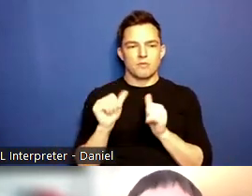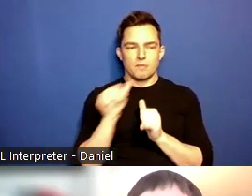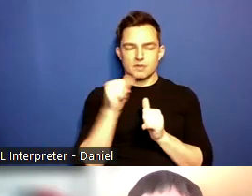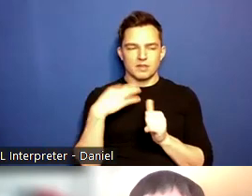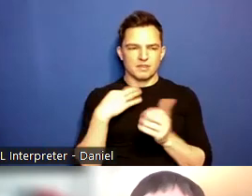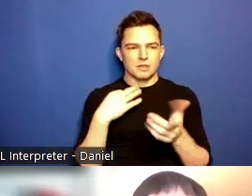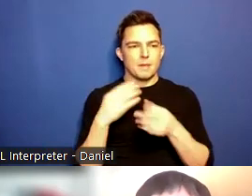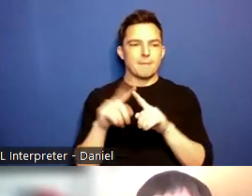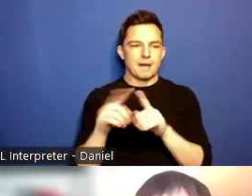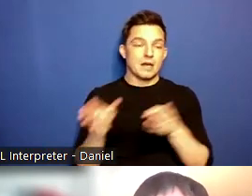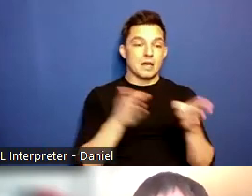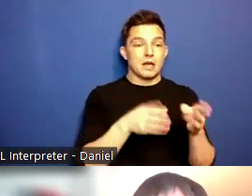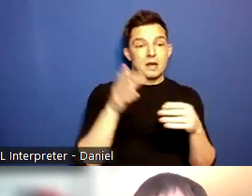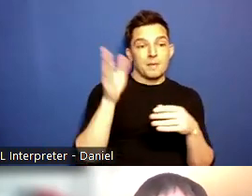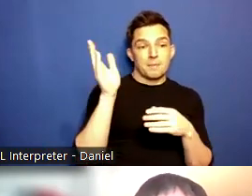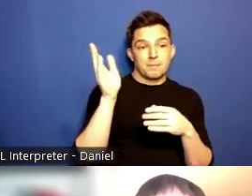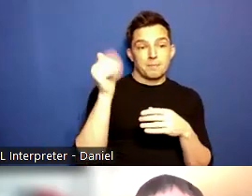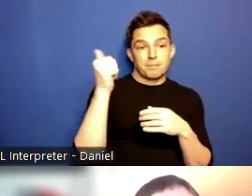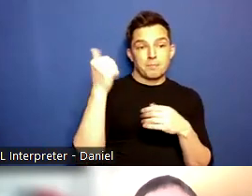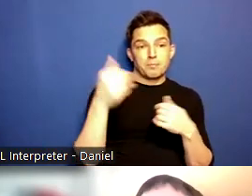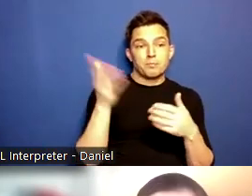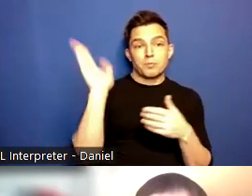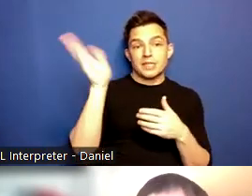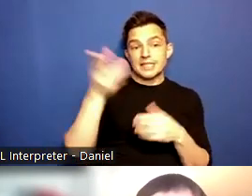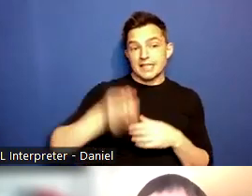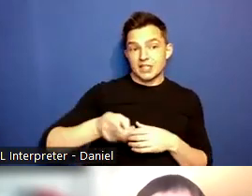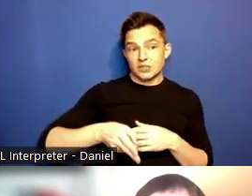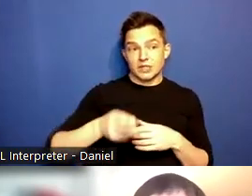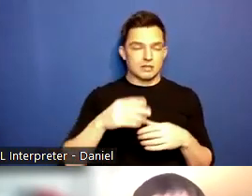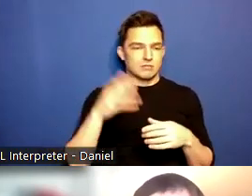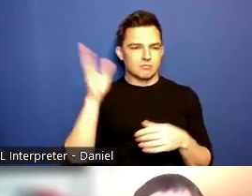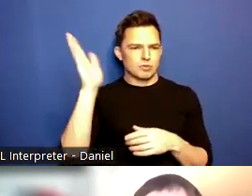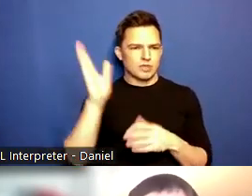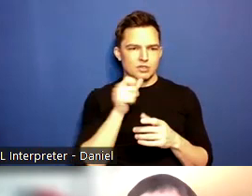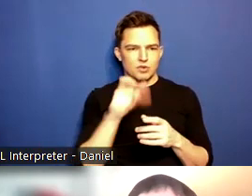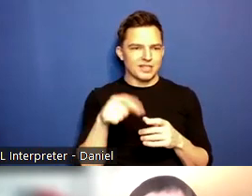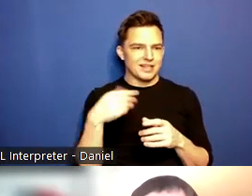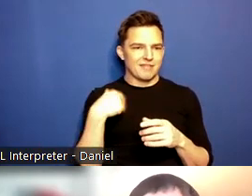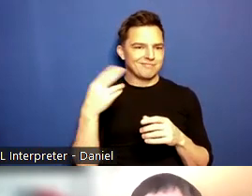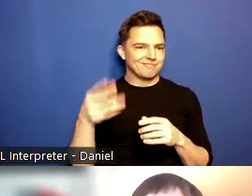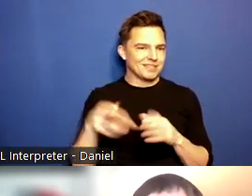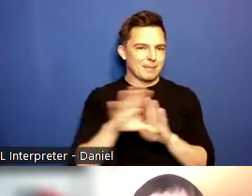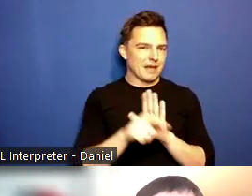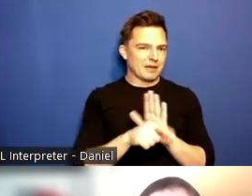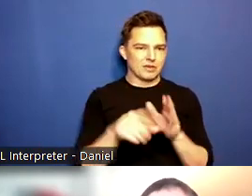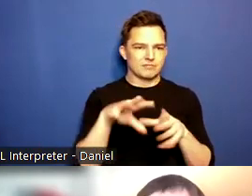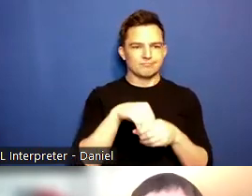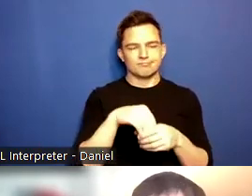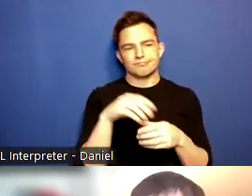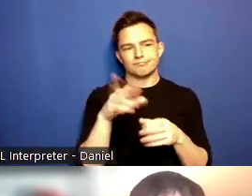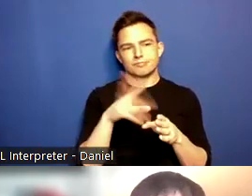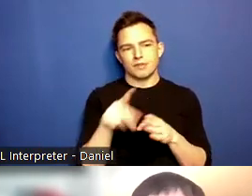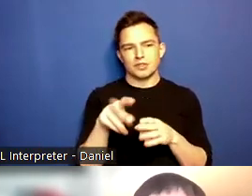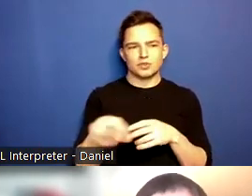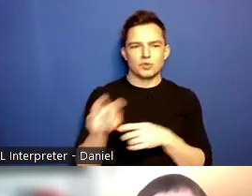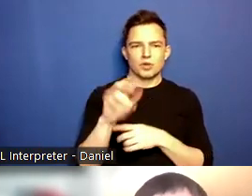And what about presenting history? Presenters don't need to have a history of engaging professional touring artists as an